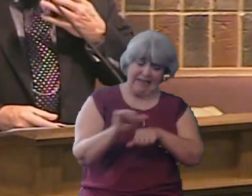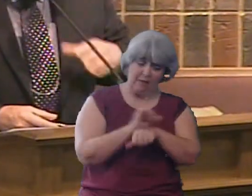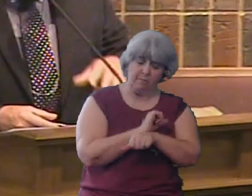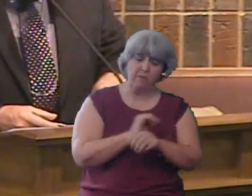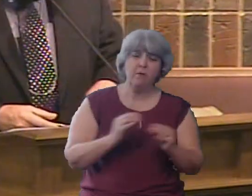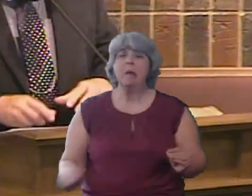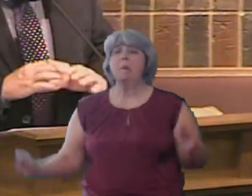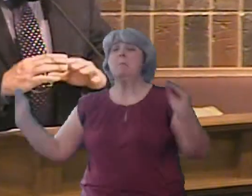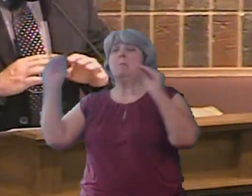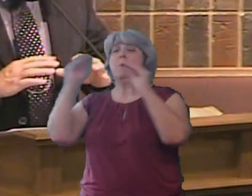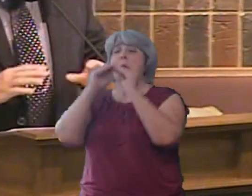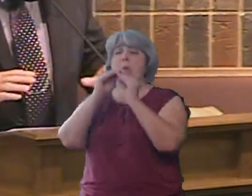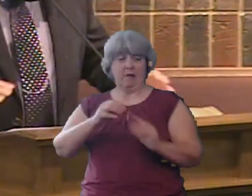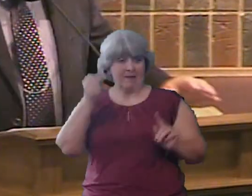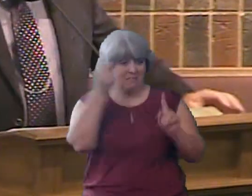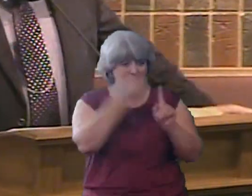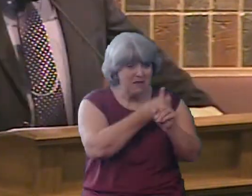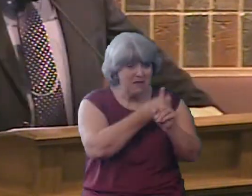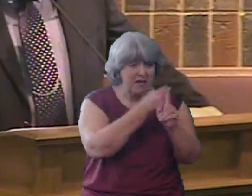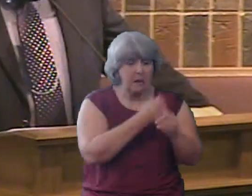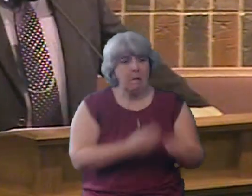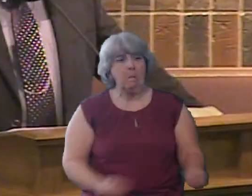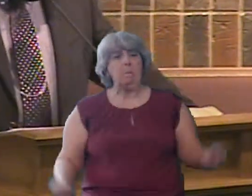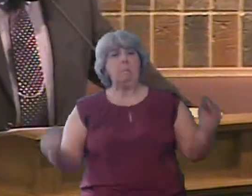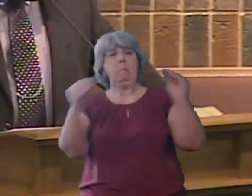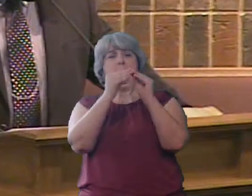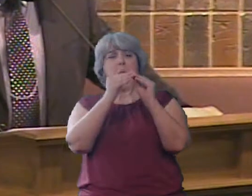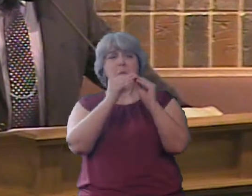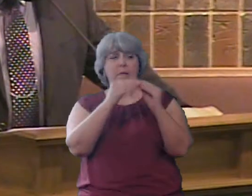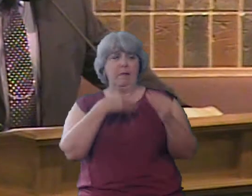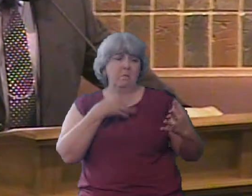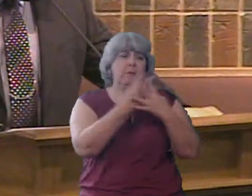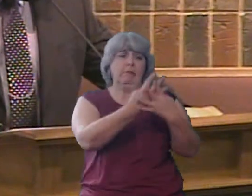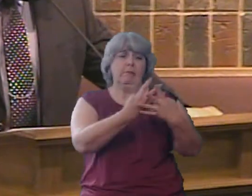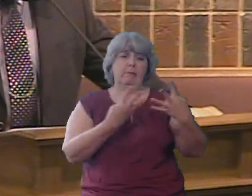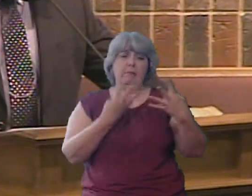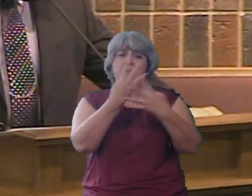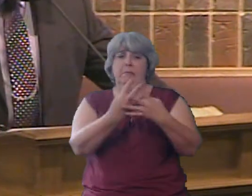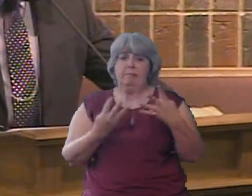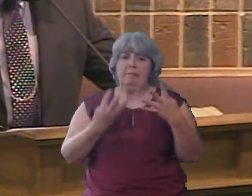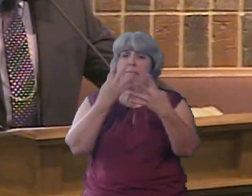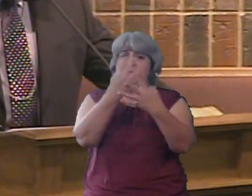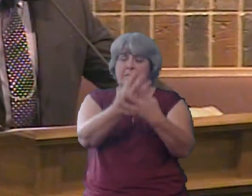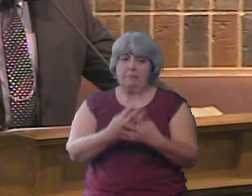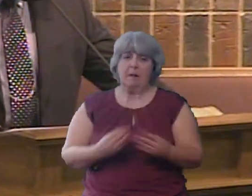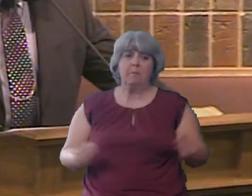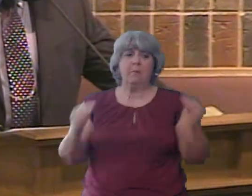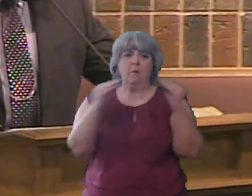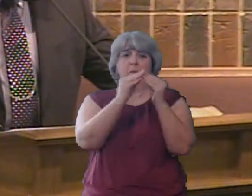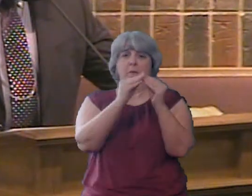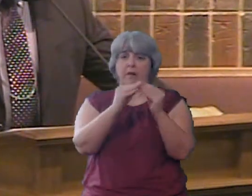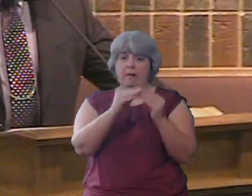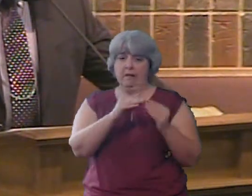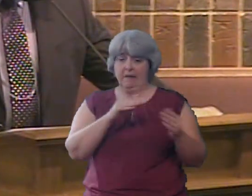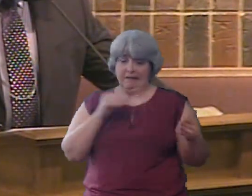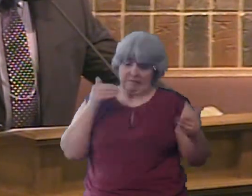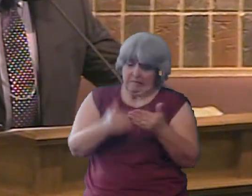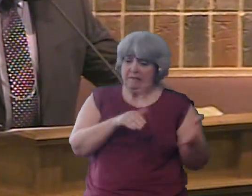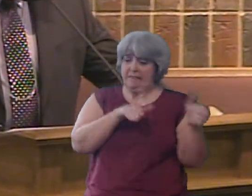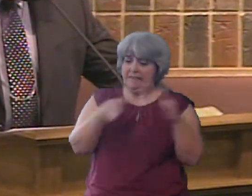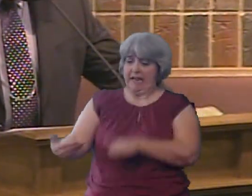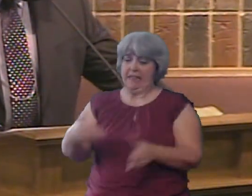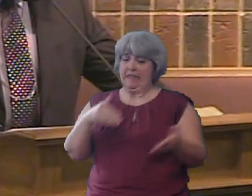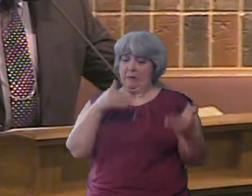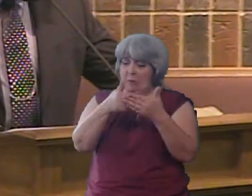In stripes above measure. In prisons more frequently. In deaths often. From the